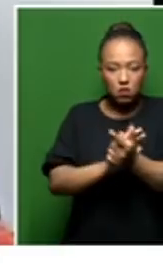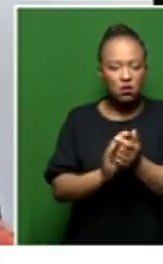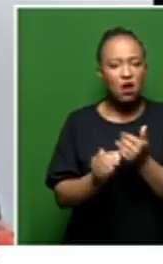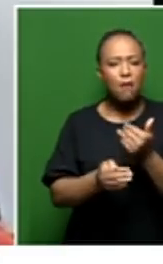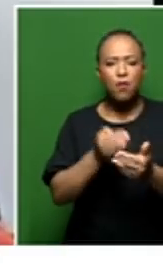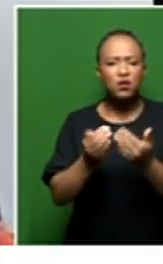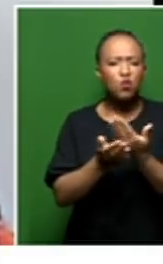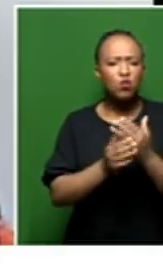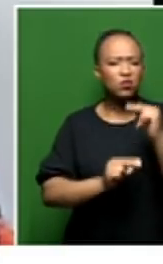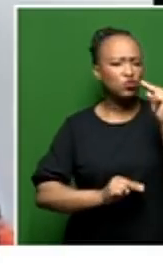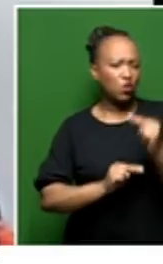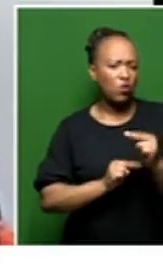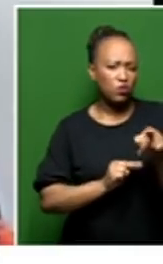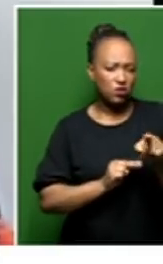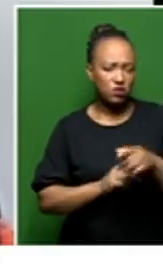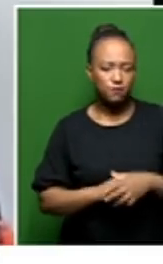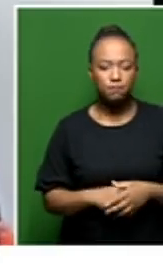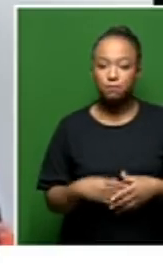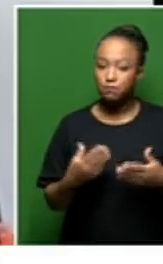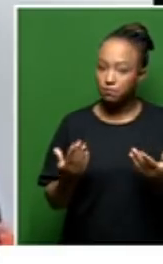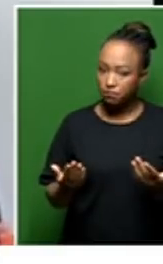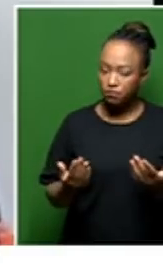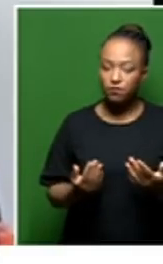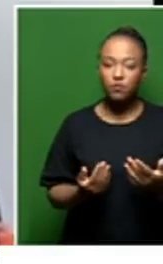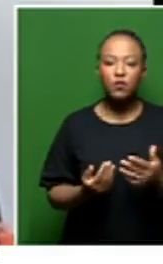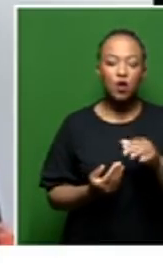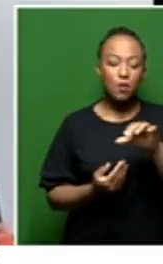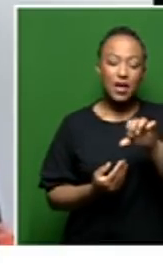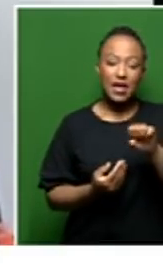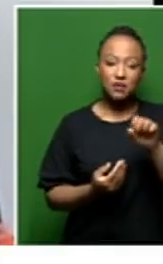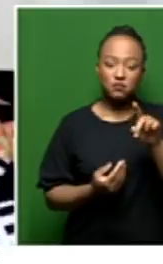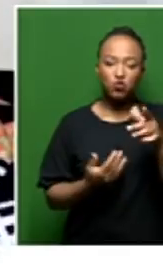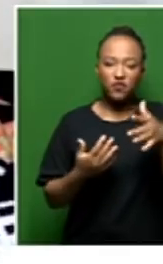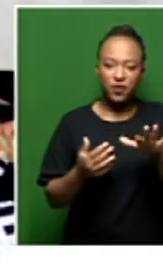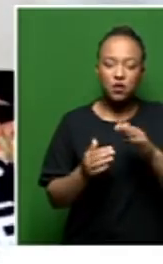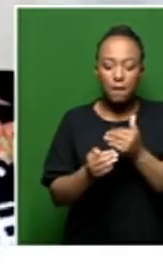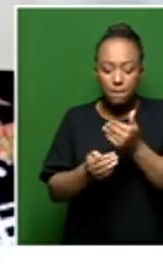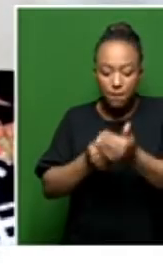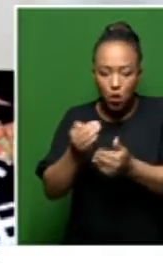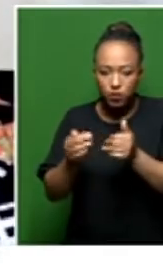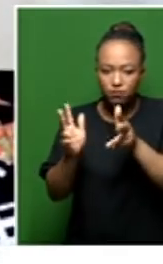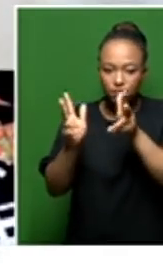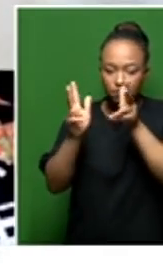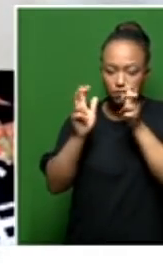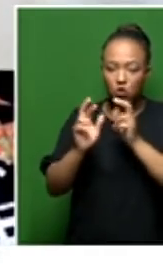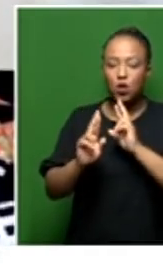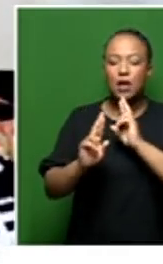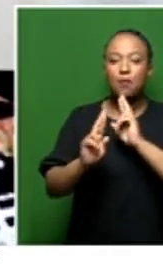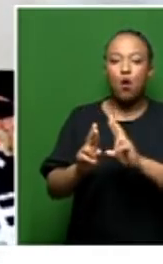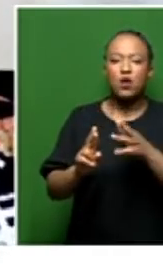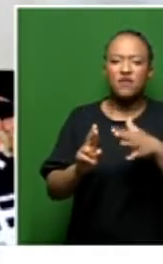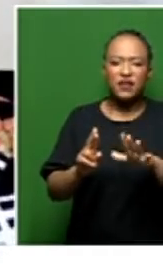would have been shorter. But Sakina, we also gained something in this broader process. If you look at the report that was issued